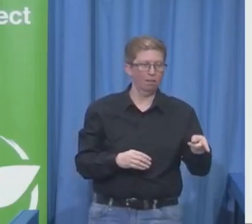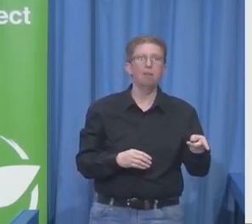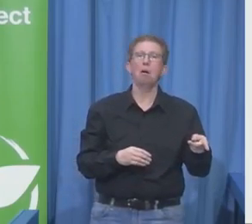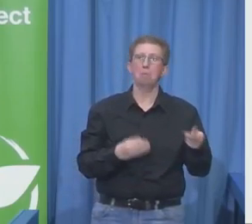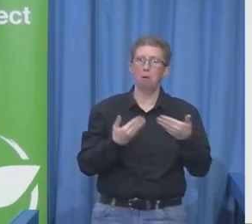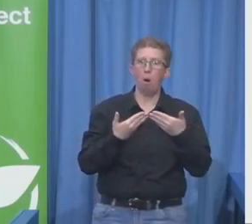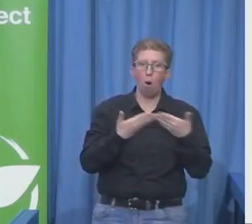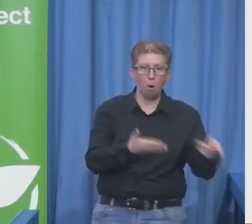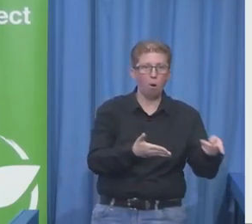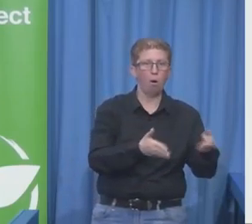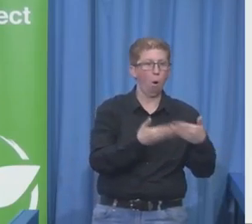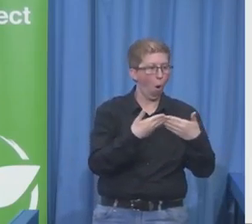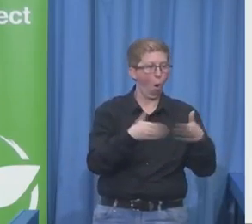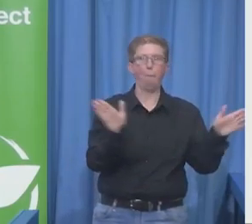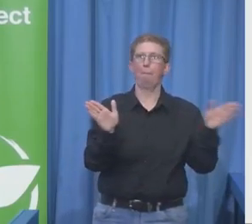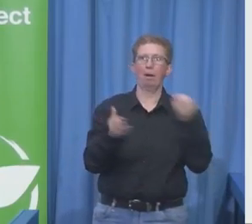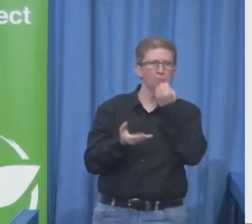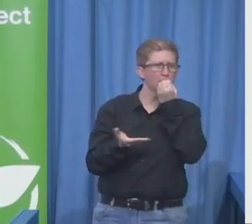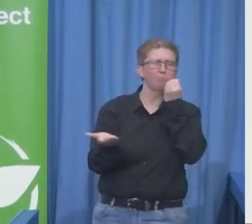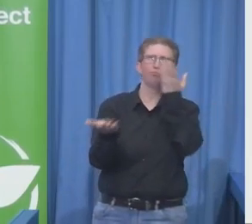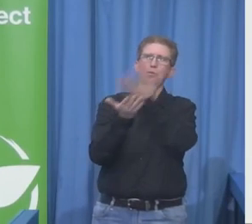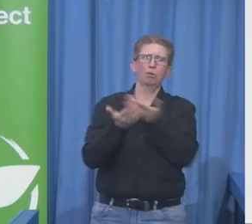issues of living with disability.